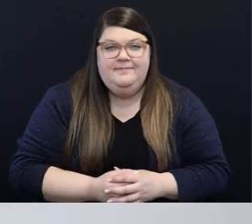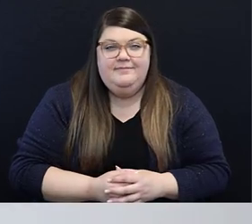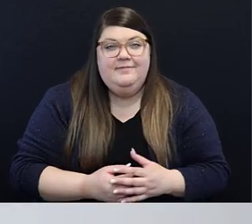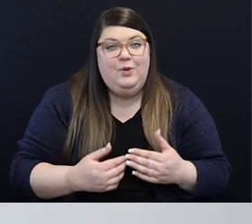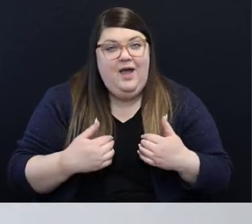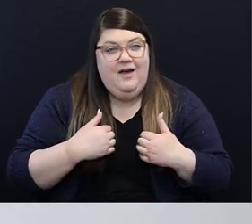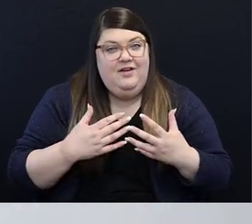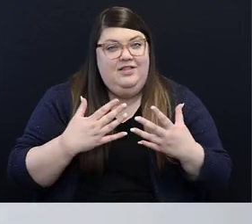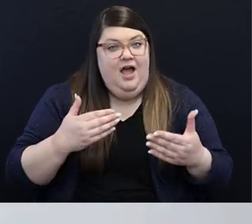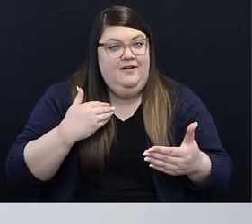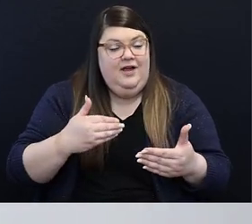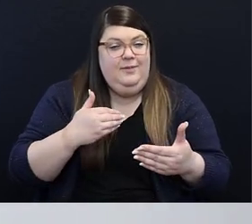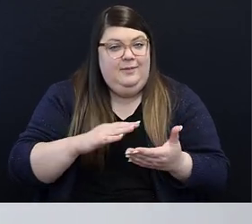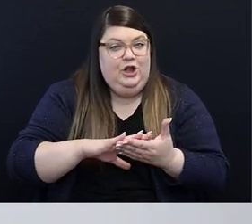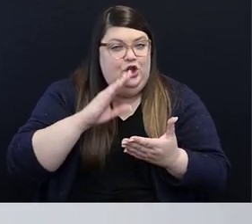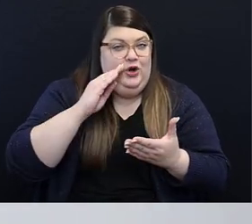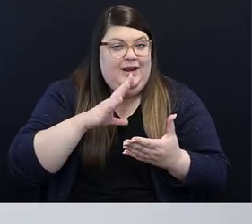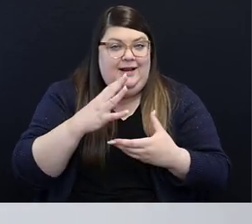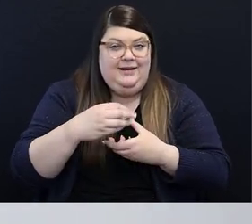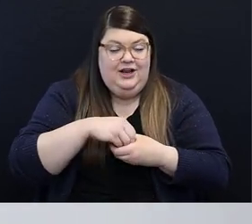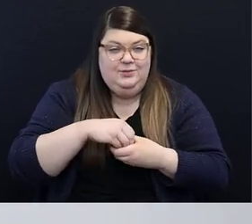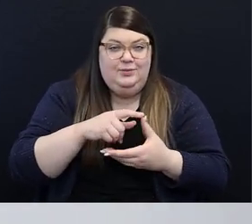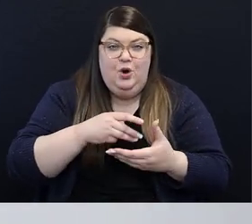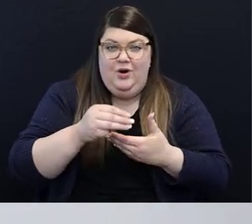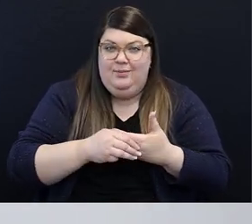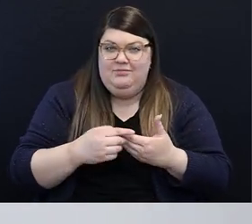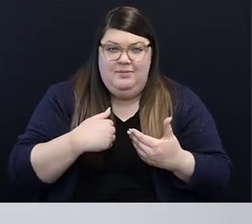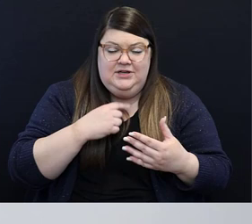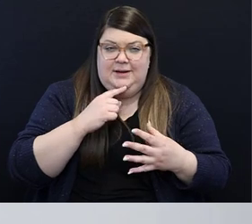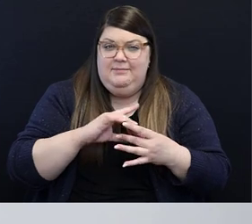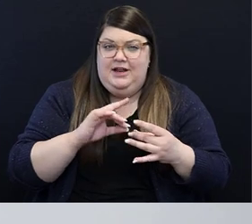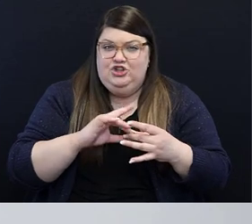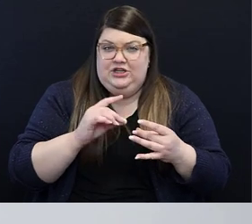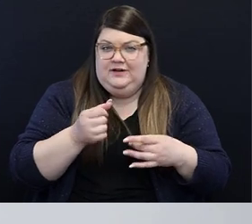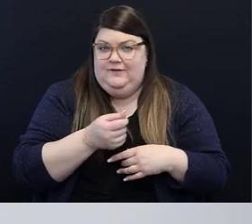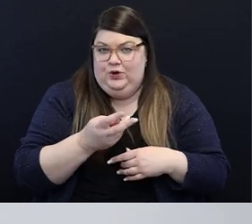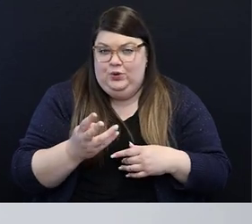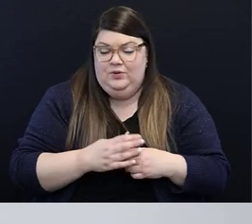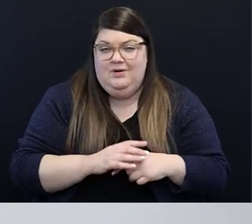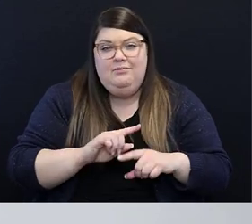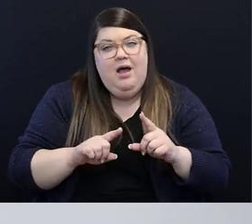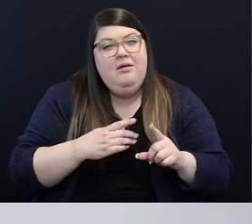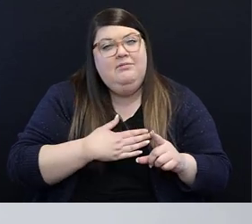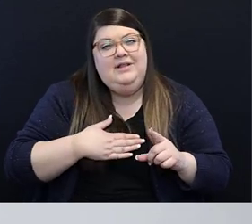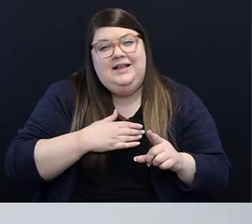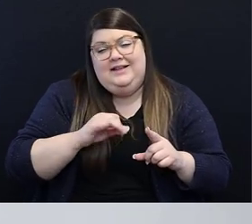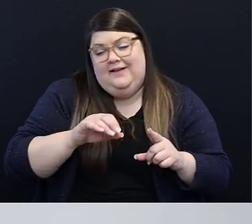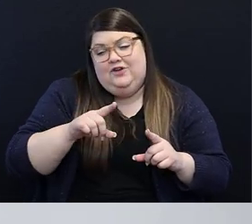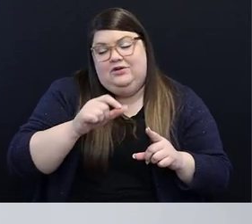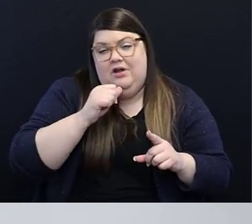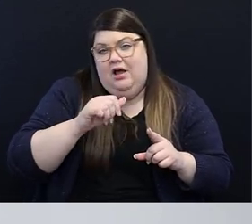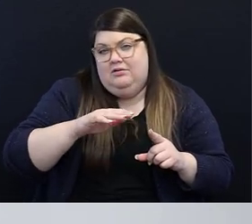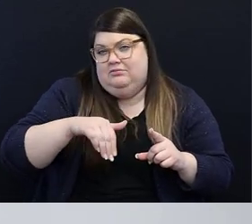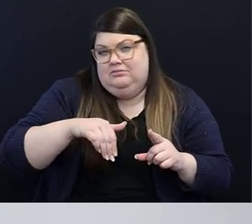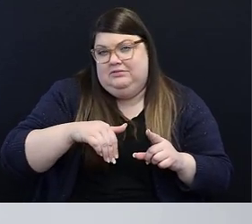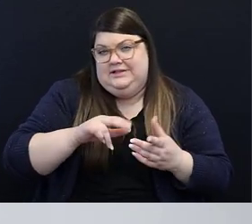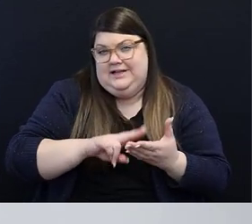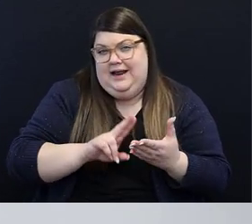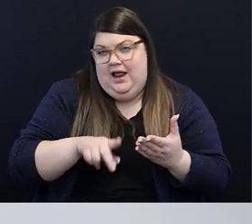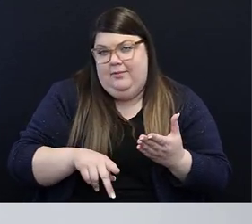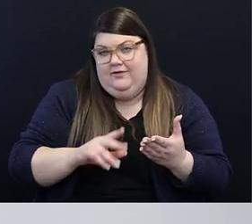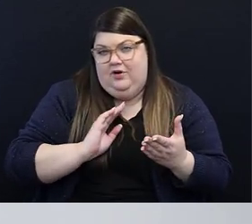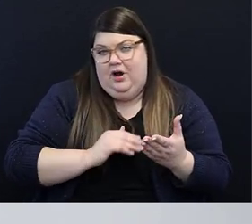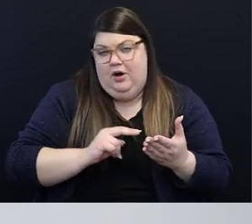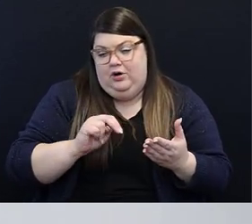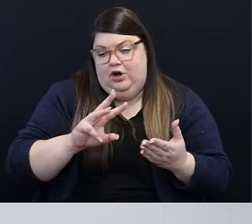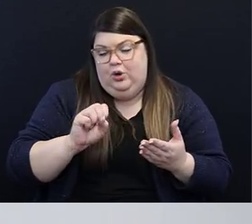We have a lot of upcoming learning and engagement programs, so I'm just gonna mention a few, but please, if you're not already signed up for our newsletter, please